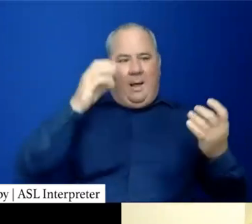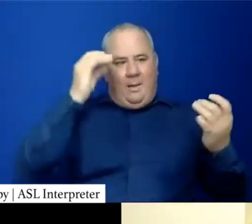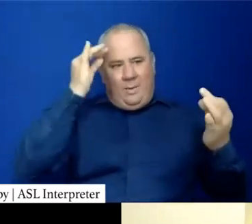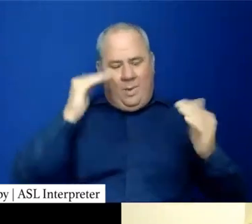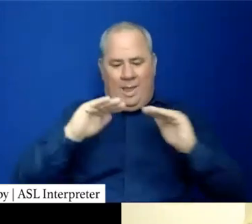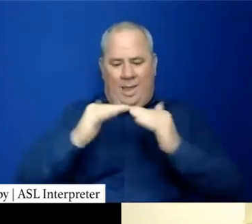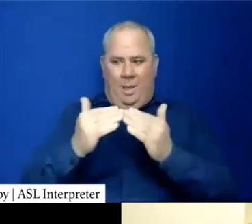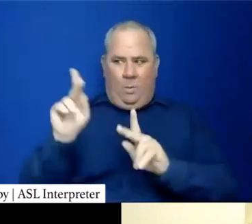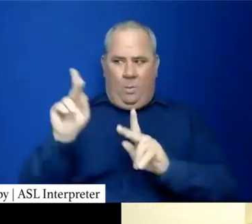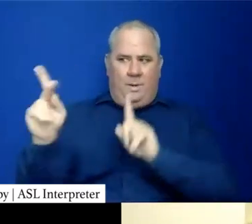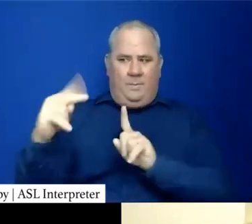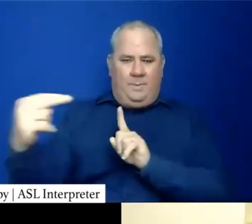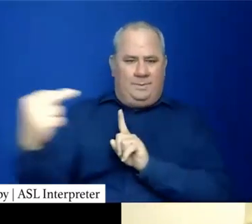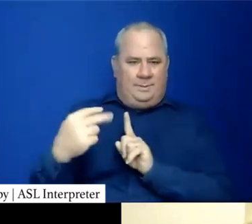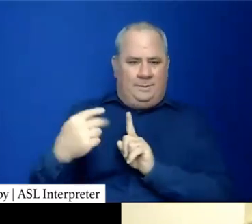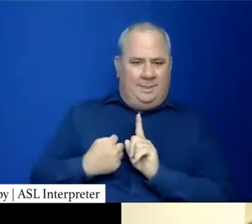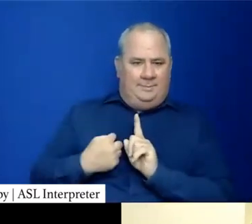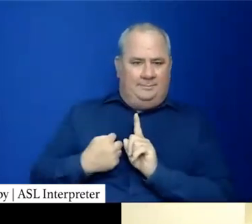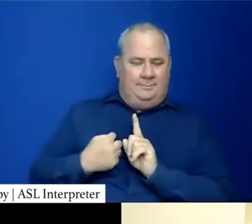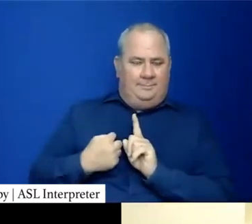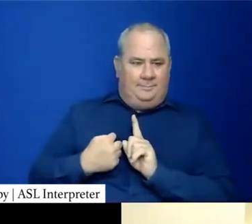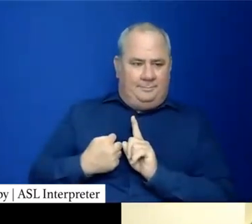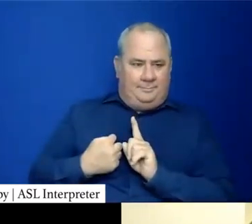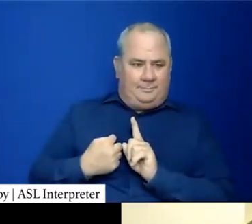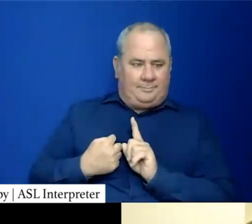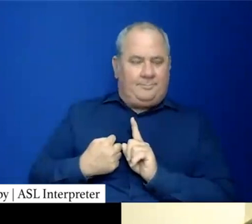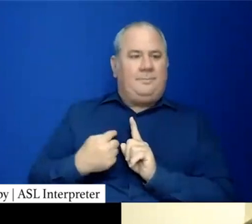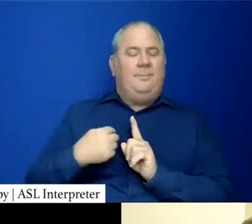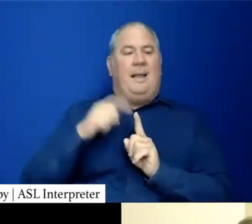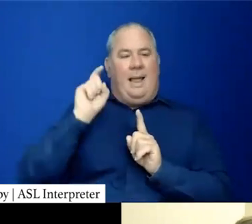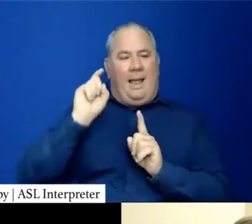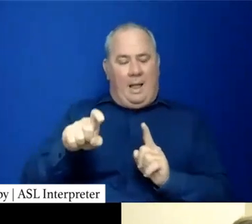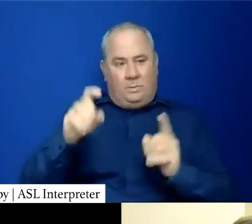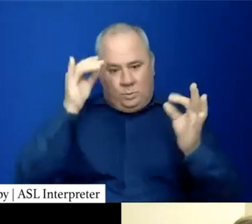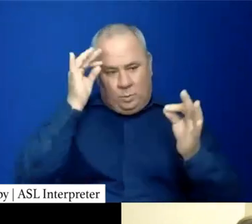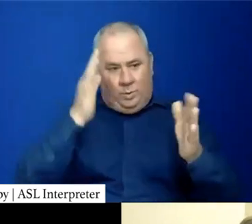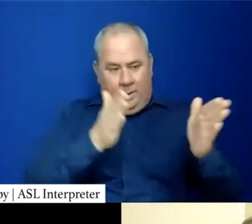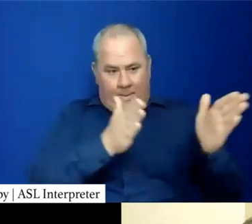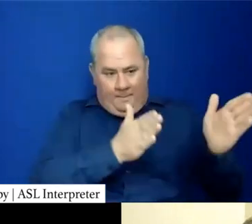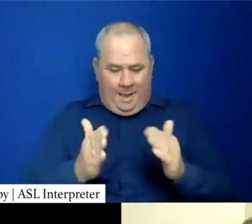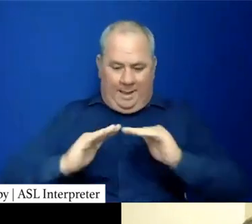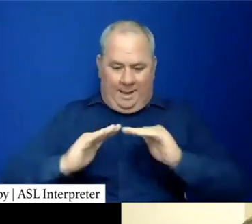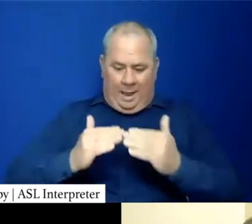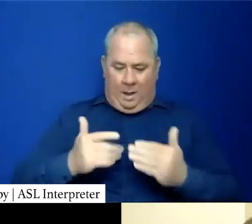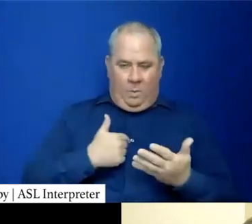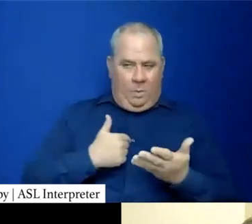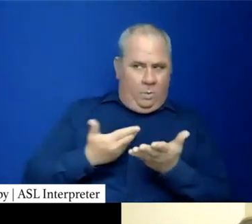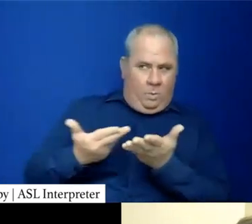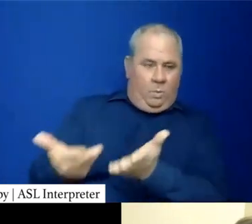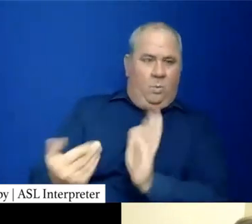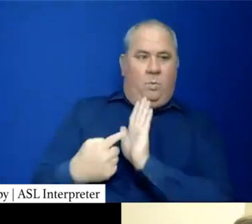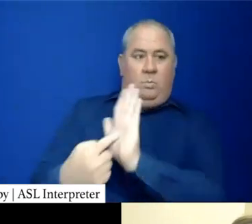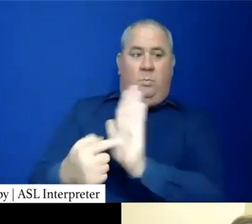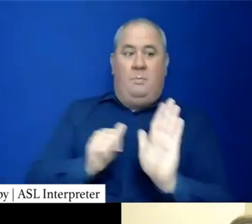possible situation, and planning for it in advance, and worrying about whether my disguise would be seen through,